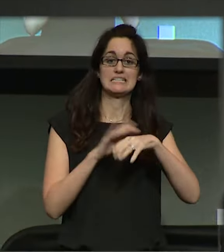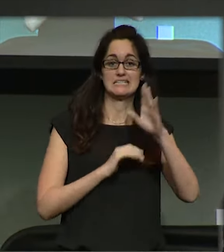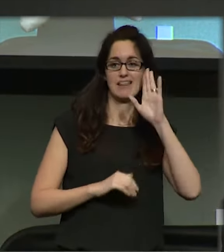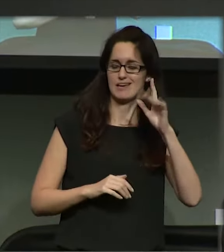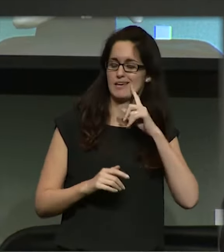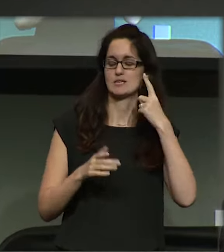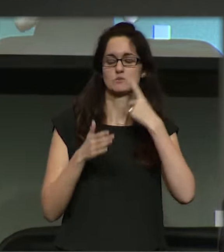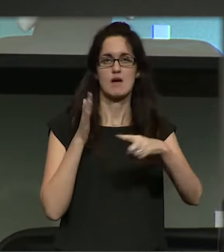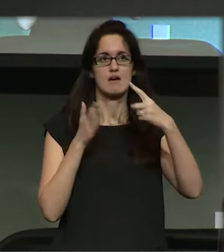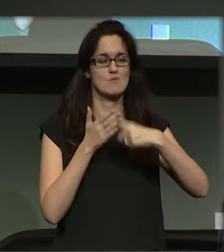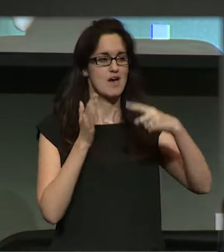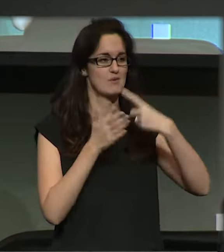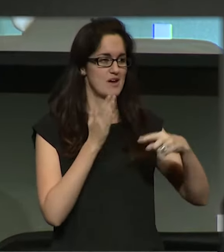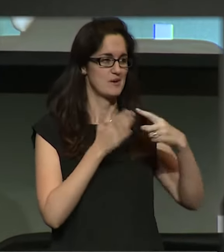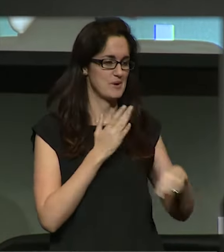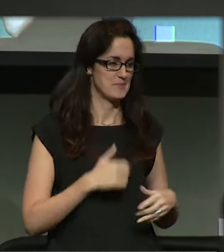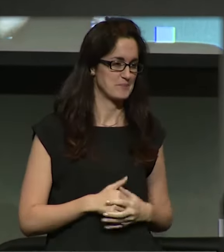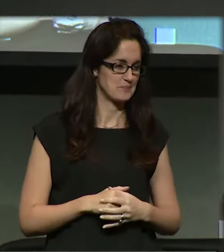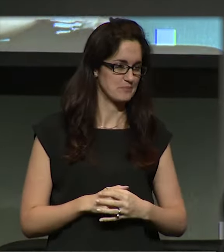lectures.